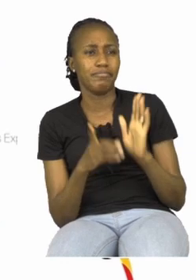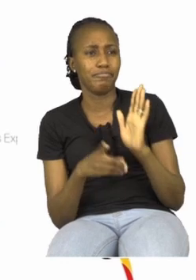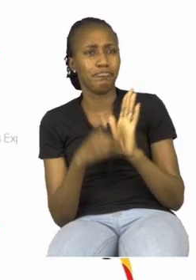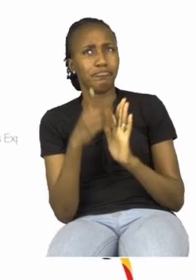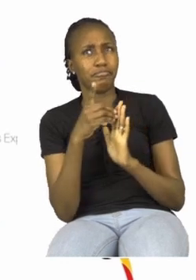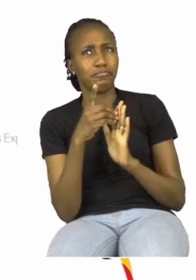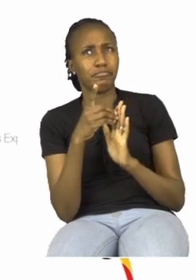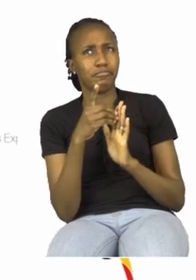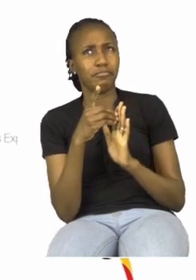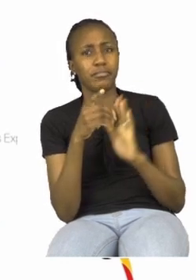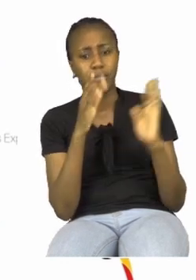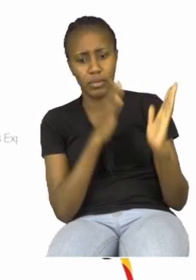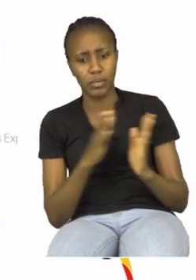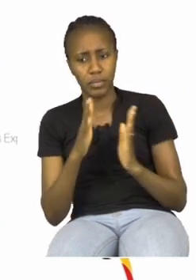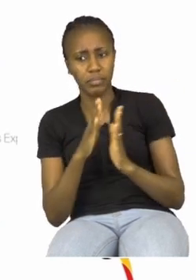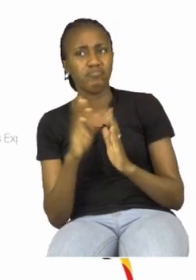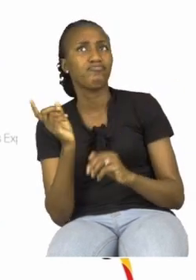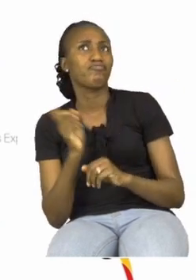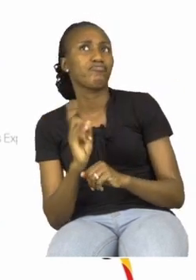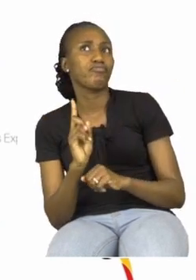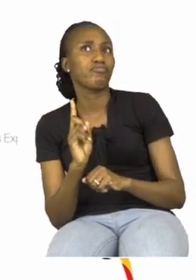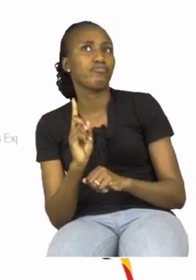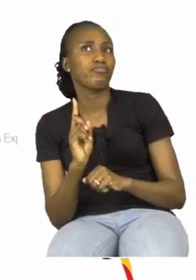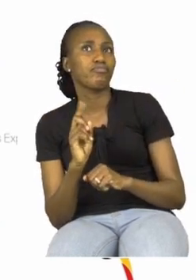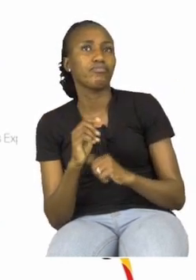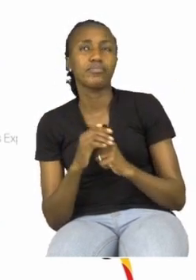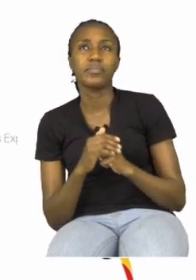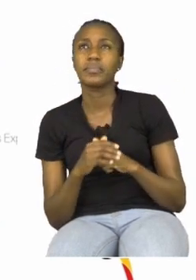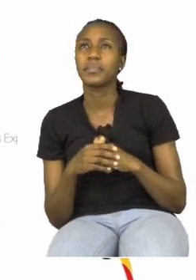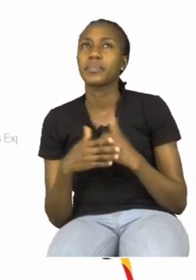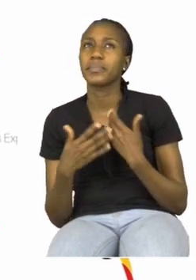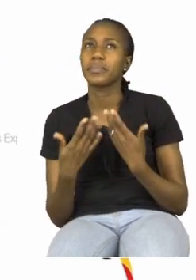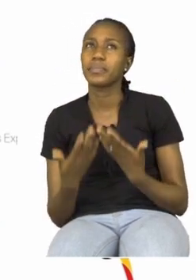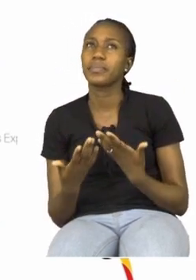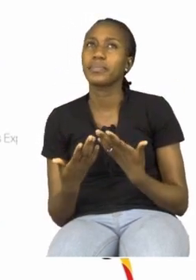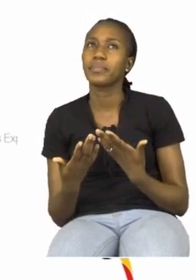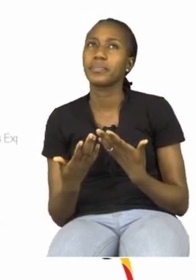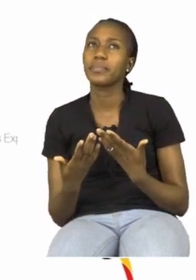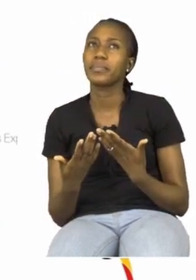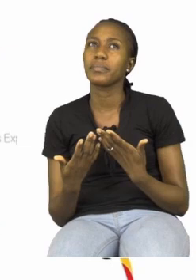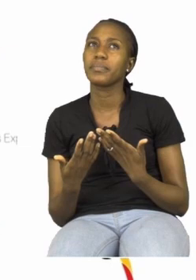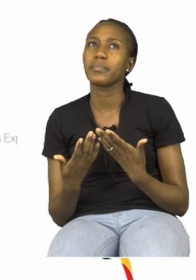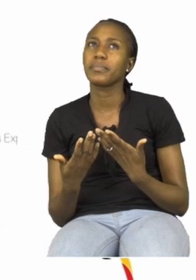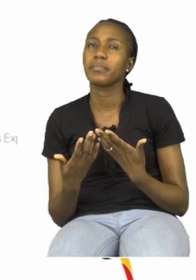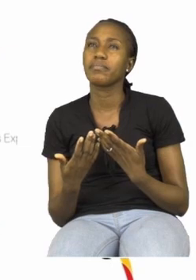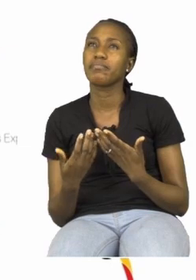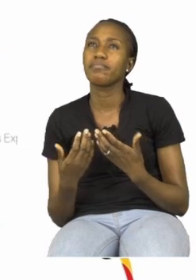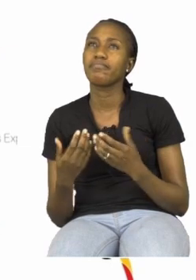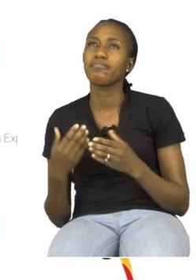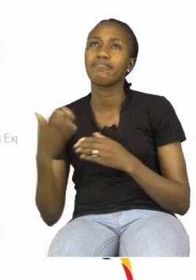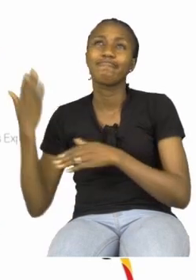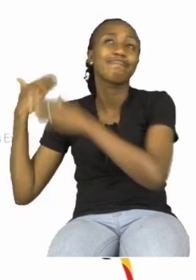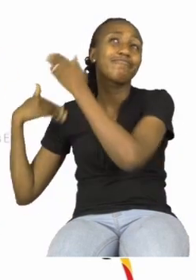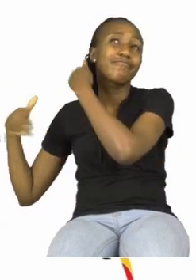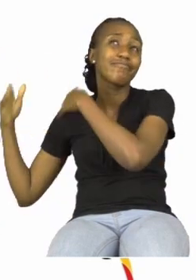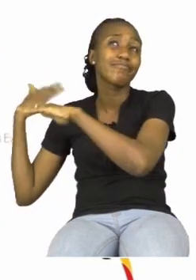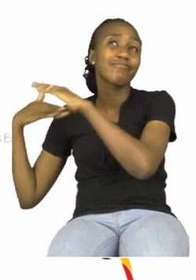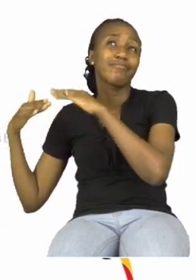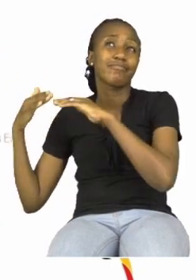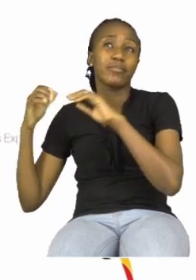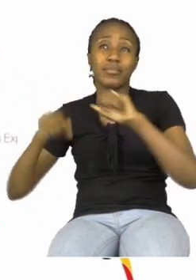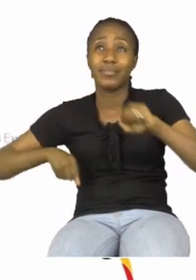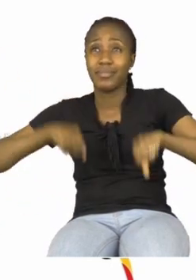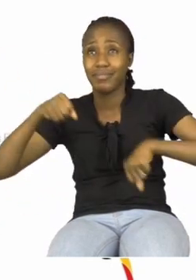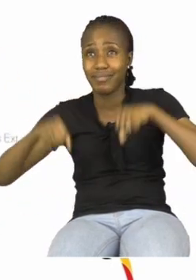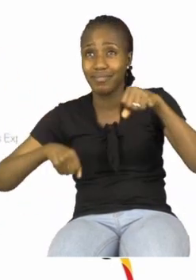that you guys might have with the federation. From maybe just to cover the history of cycling a little bit.